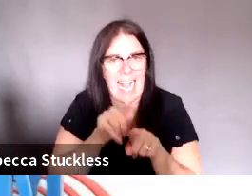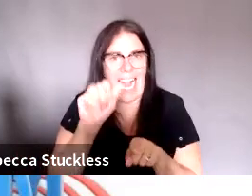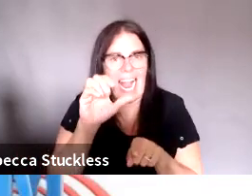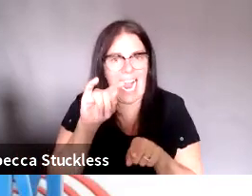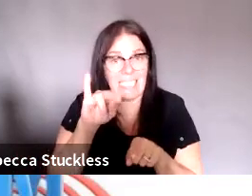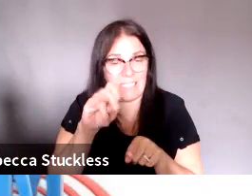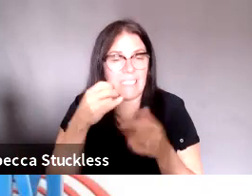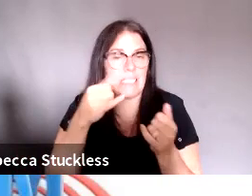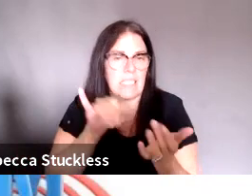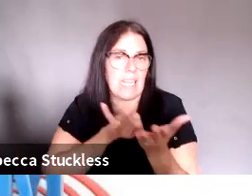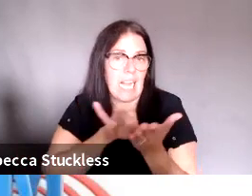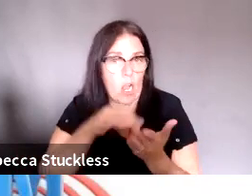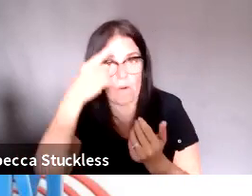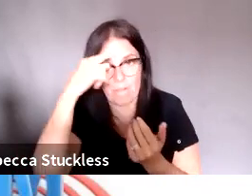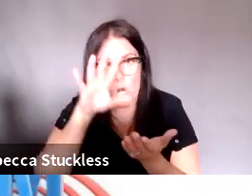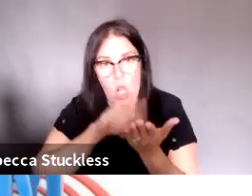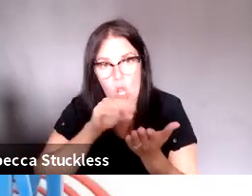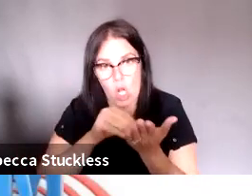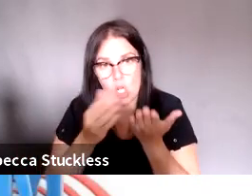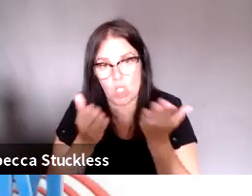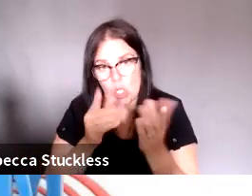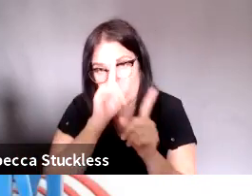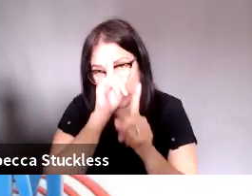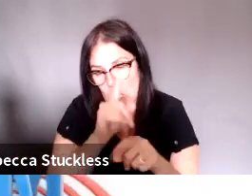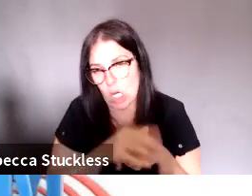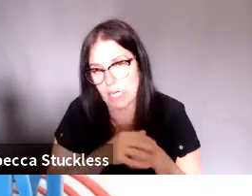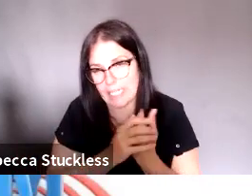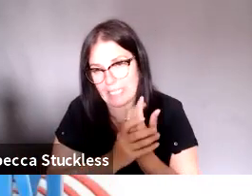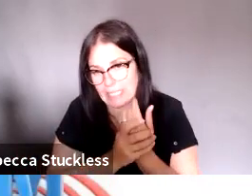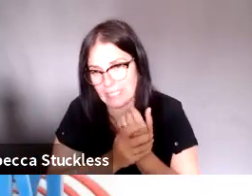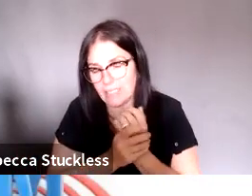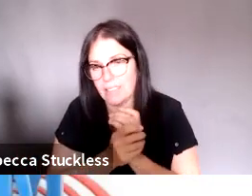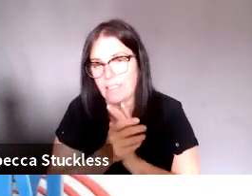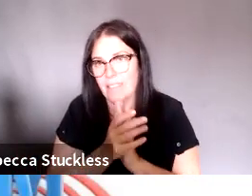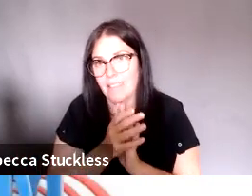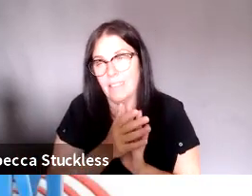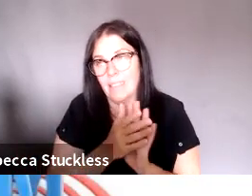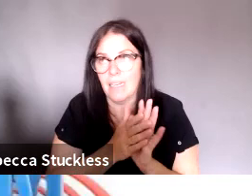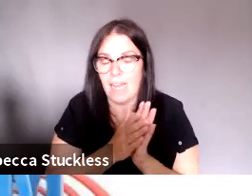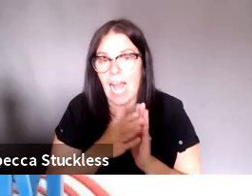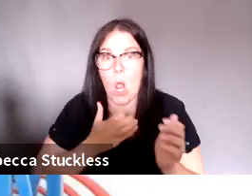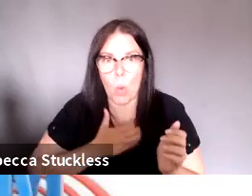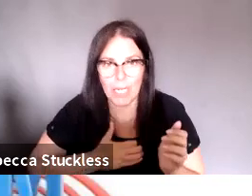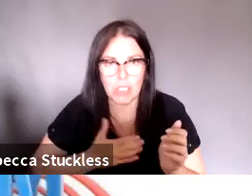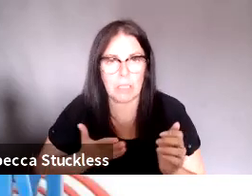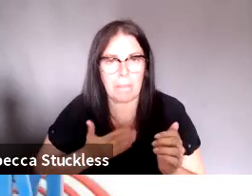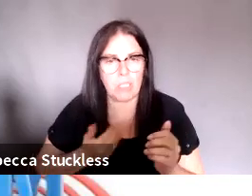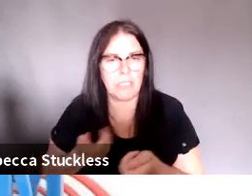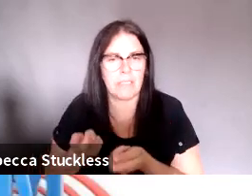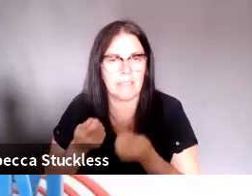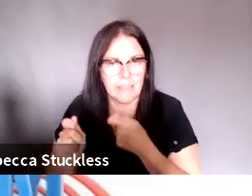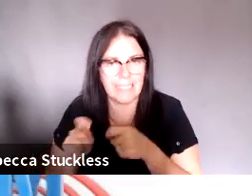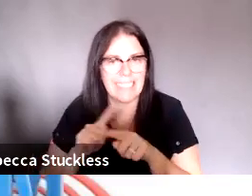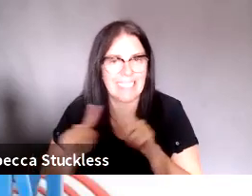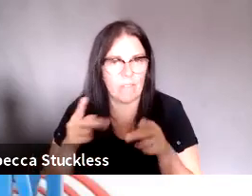count toward the learner served target. I kind of think it would have been helpful if the ministry could have thought of a different name for the inactive